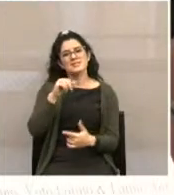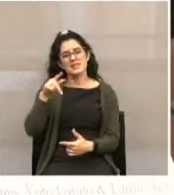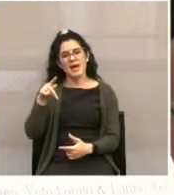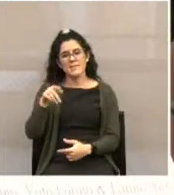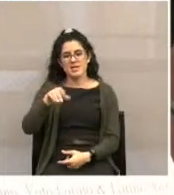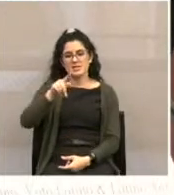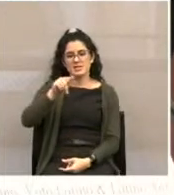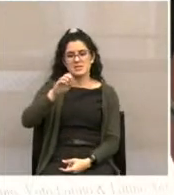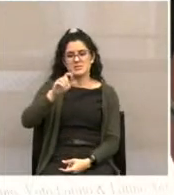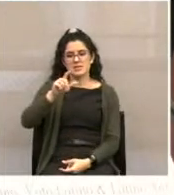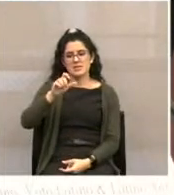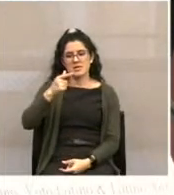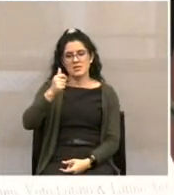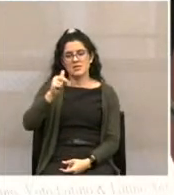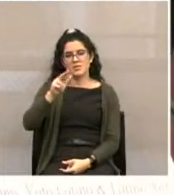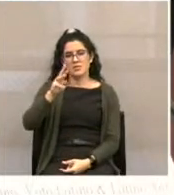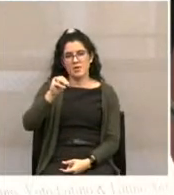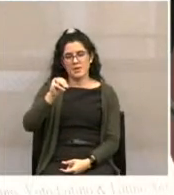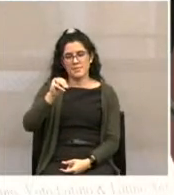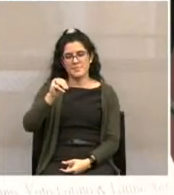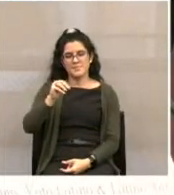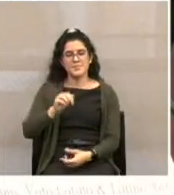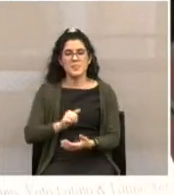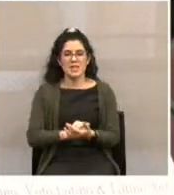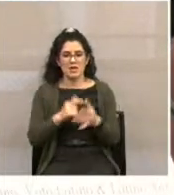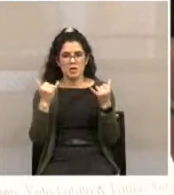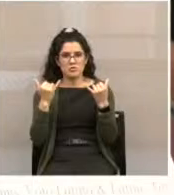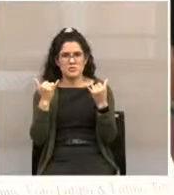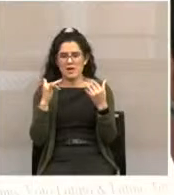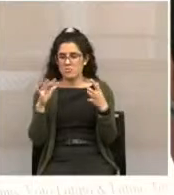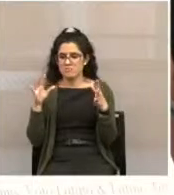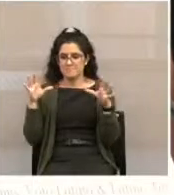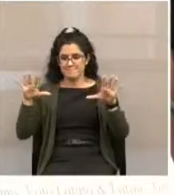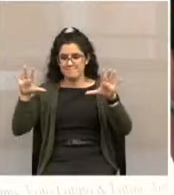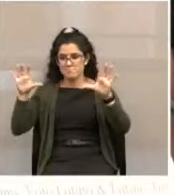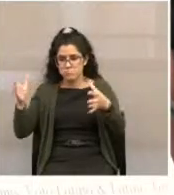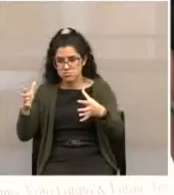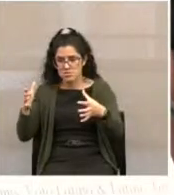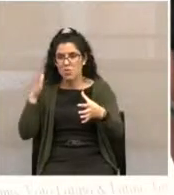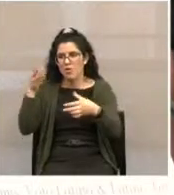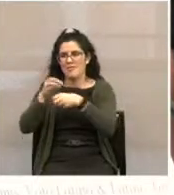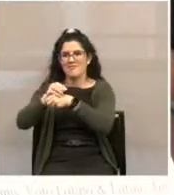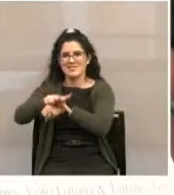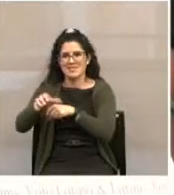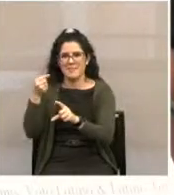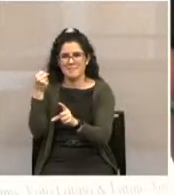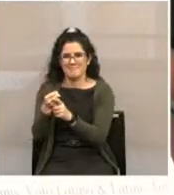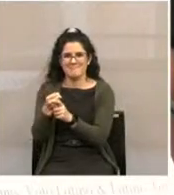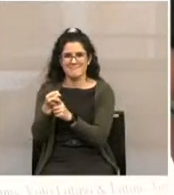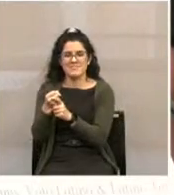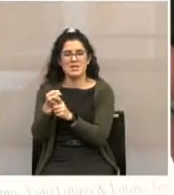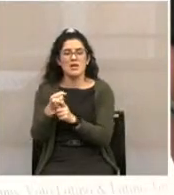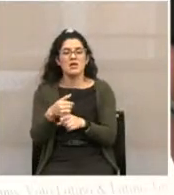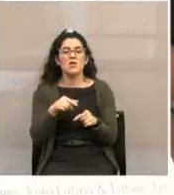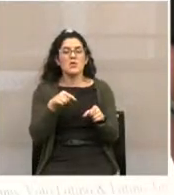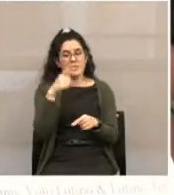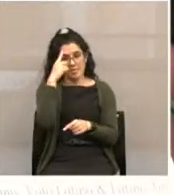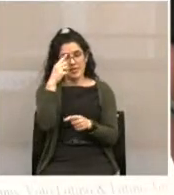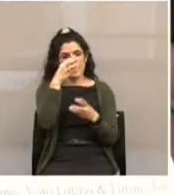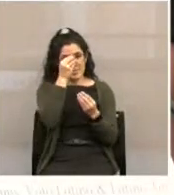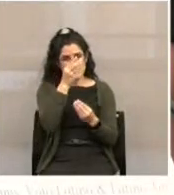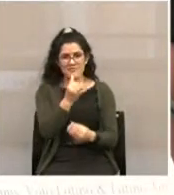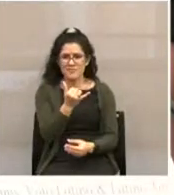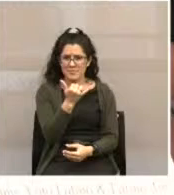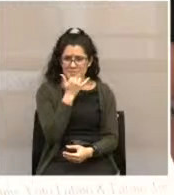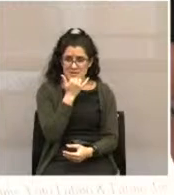Telegram, making disinformation a greater threat to them. Oftentimes when we anecdotally think about disinformation, we think about people